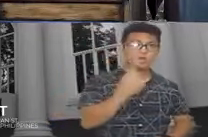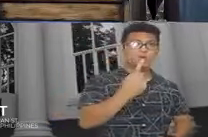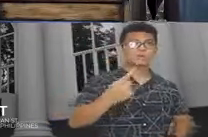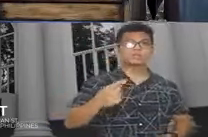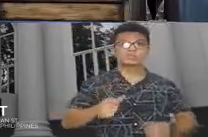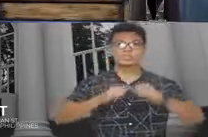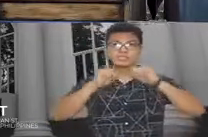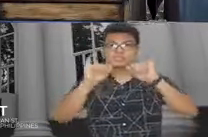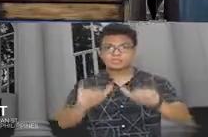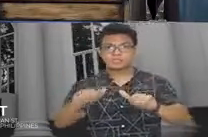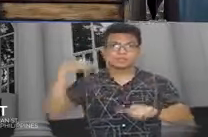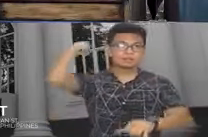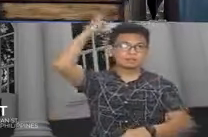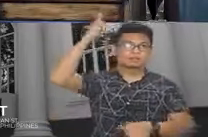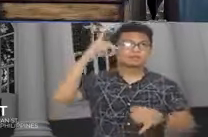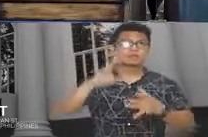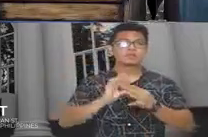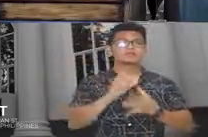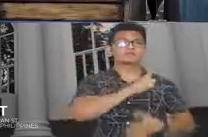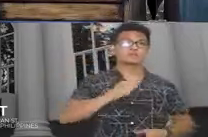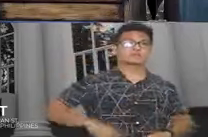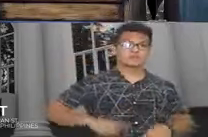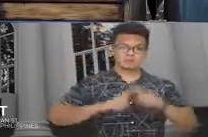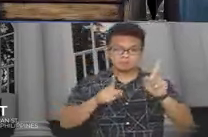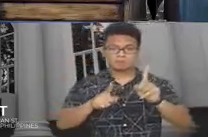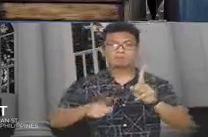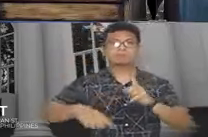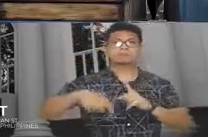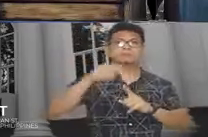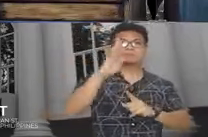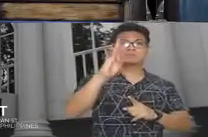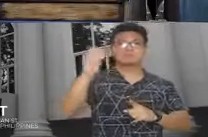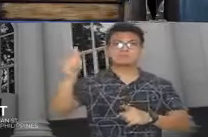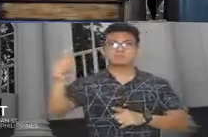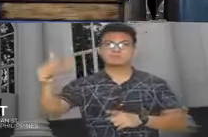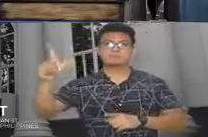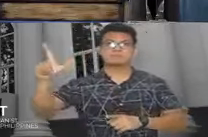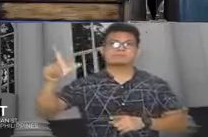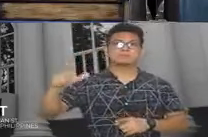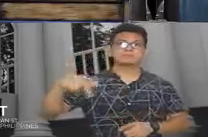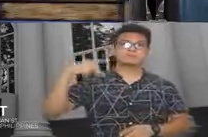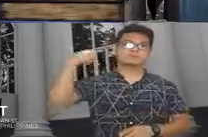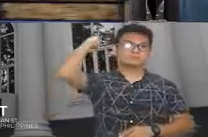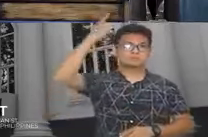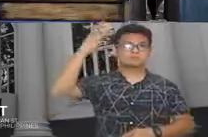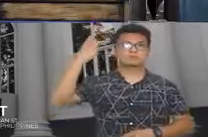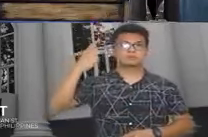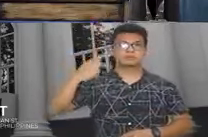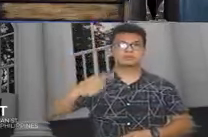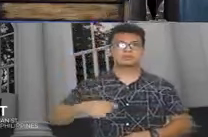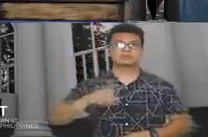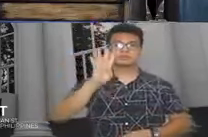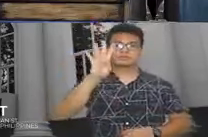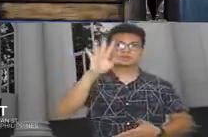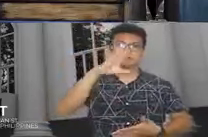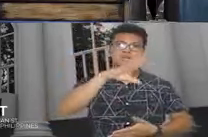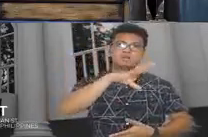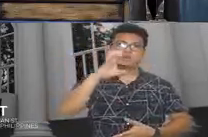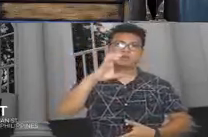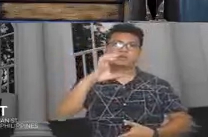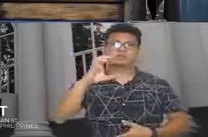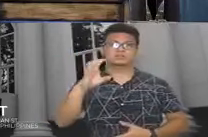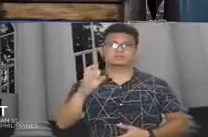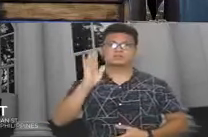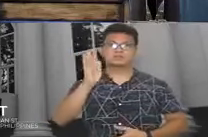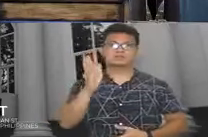remain a prophet of the Lord, but Baal's 450 men. Let them therefore give us